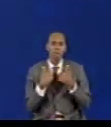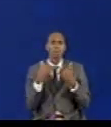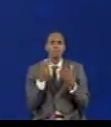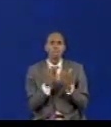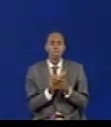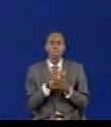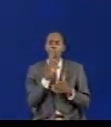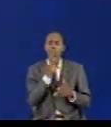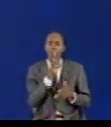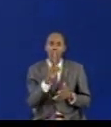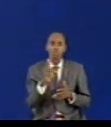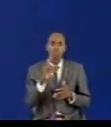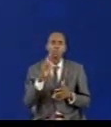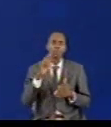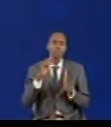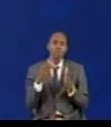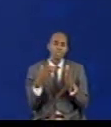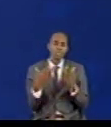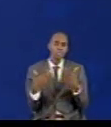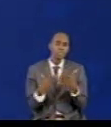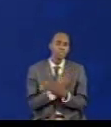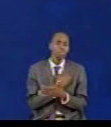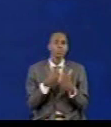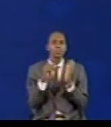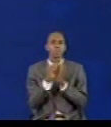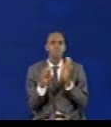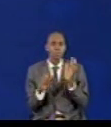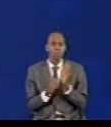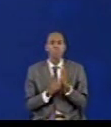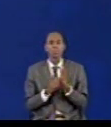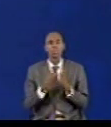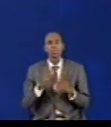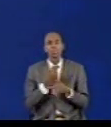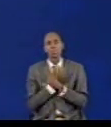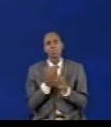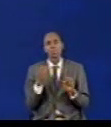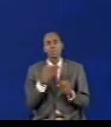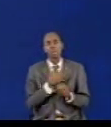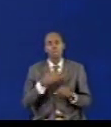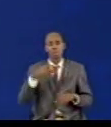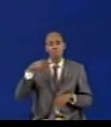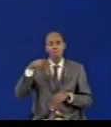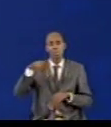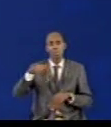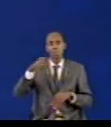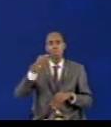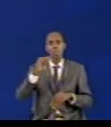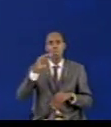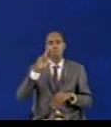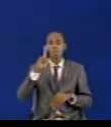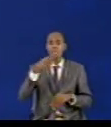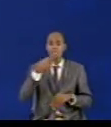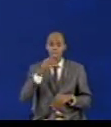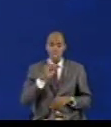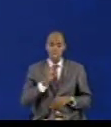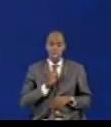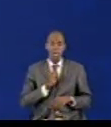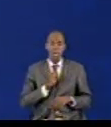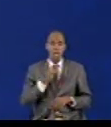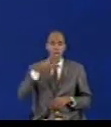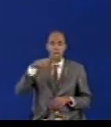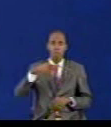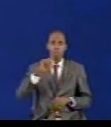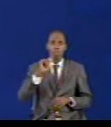Testament salvation. And Paul the Apostle said, I am not ashamed of